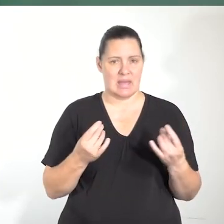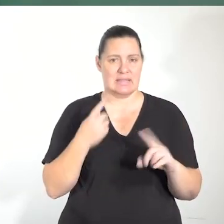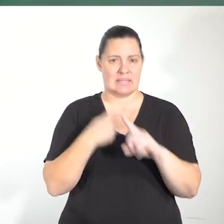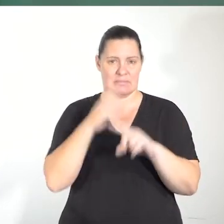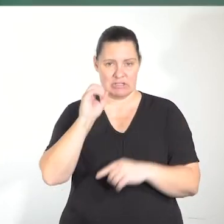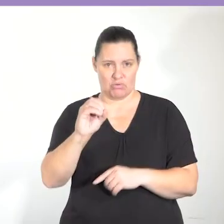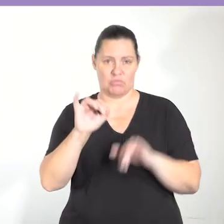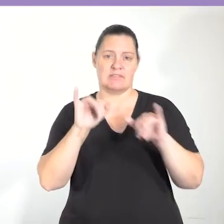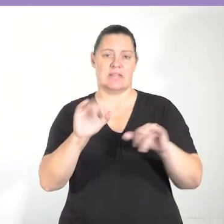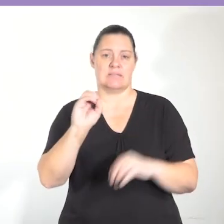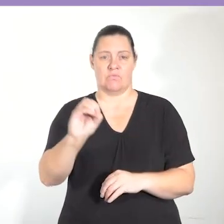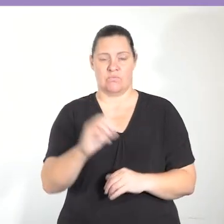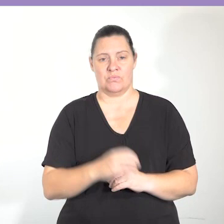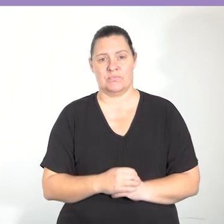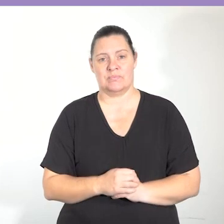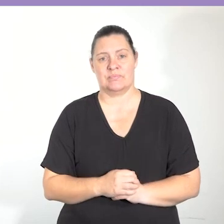0.